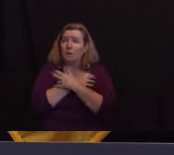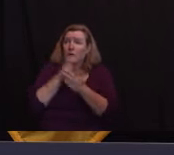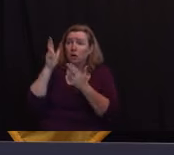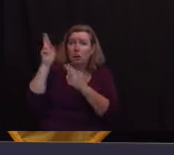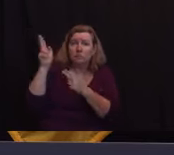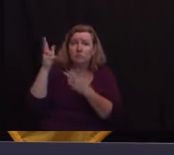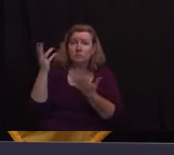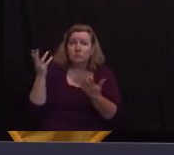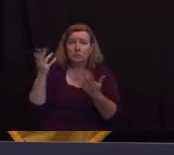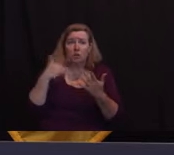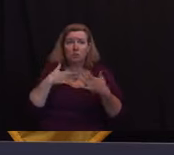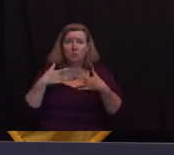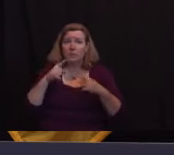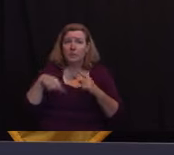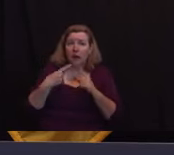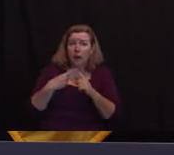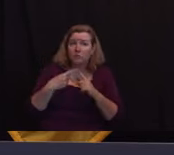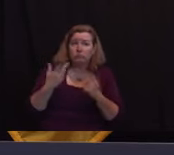interactions between bears and humans?